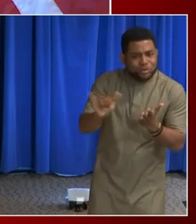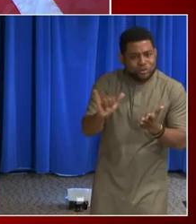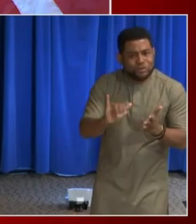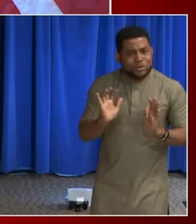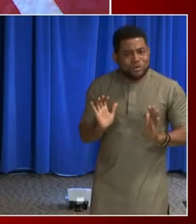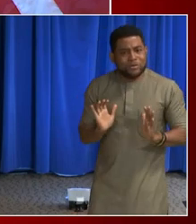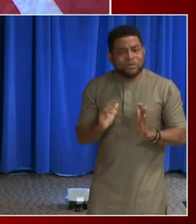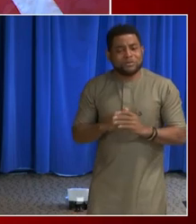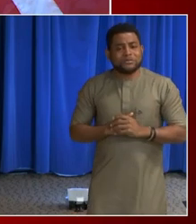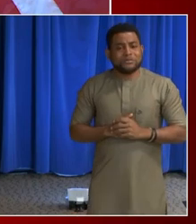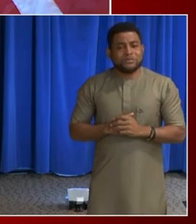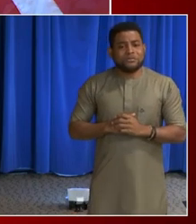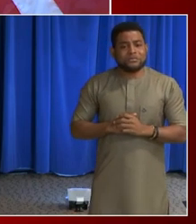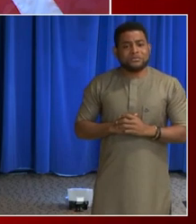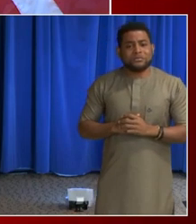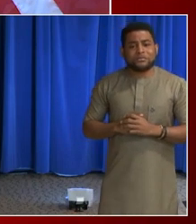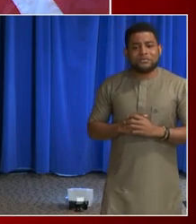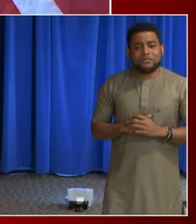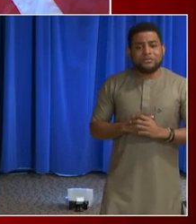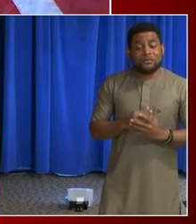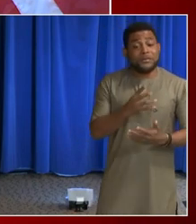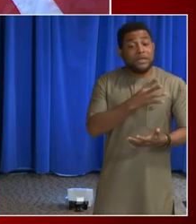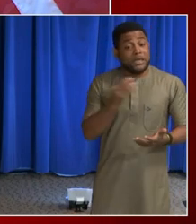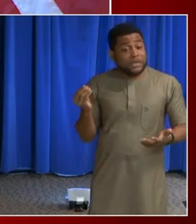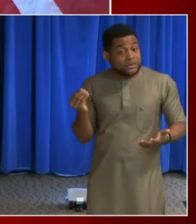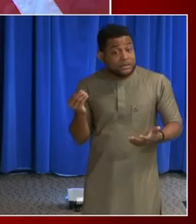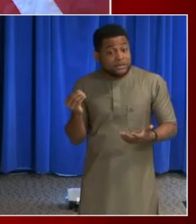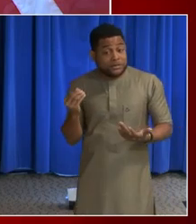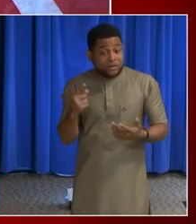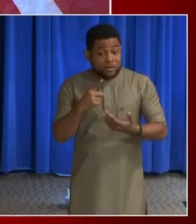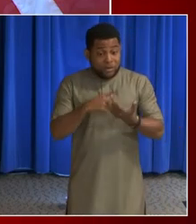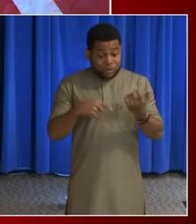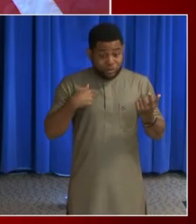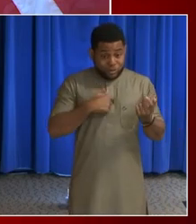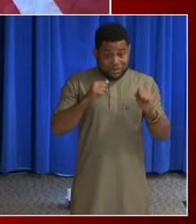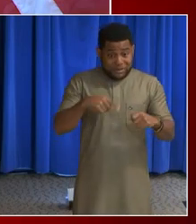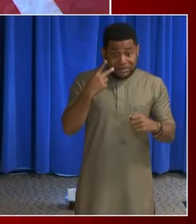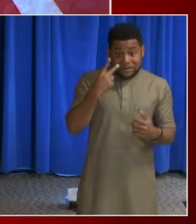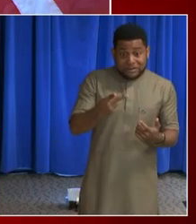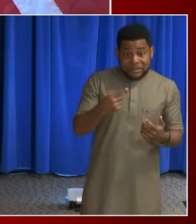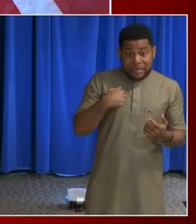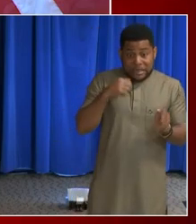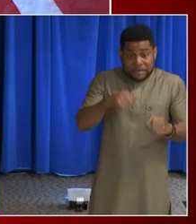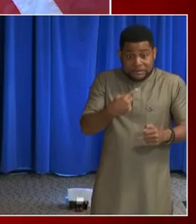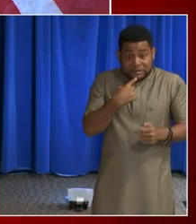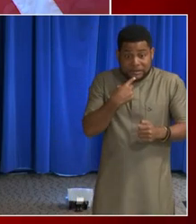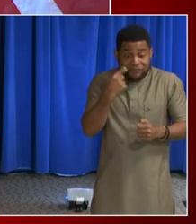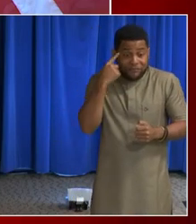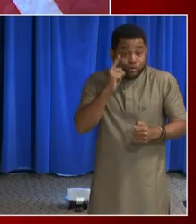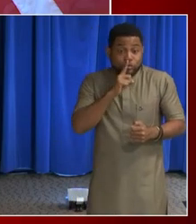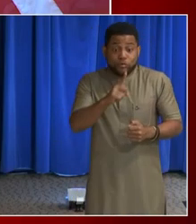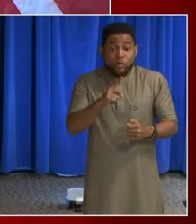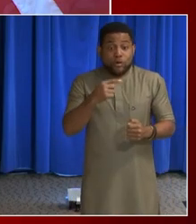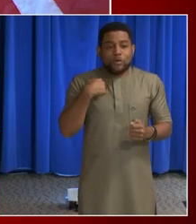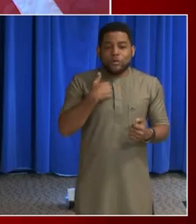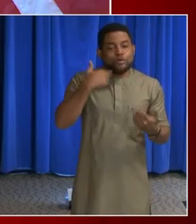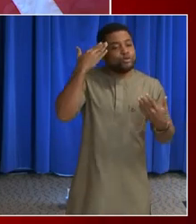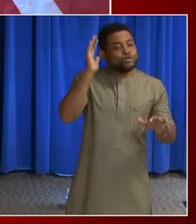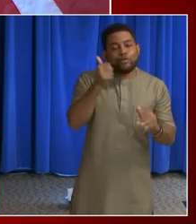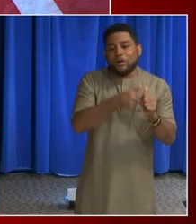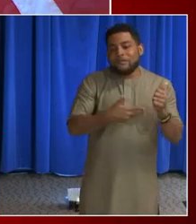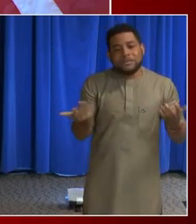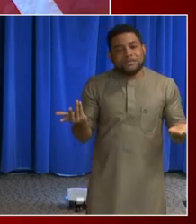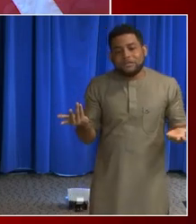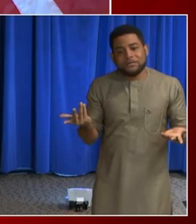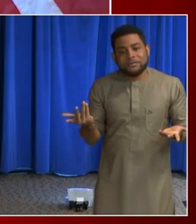well. And what we can say for sure is that we don't know everything just looking at the